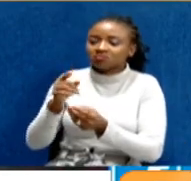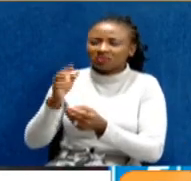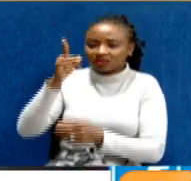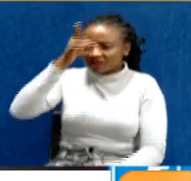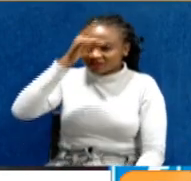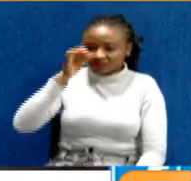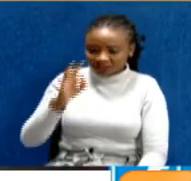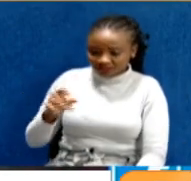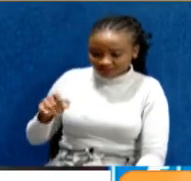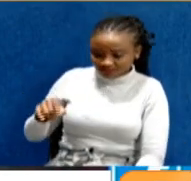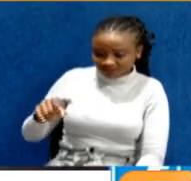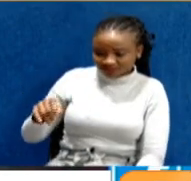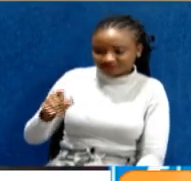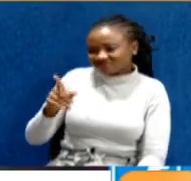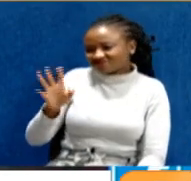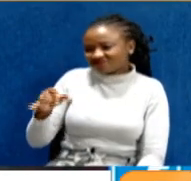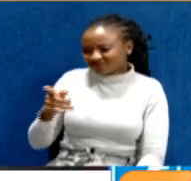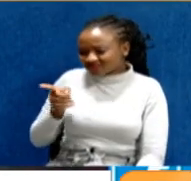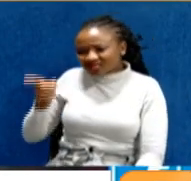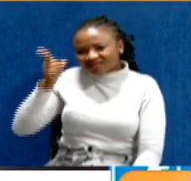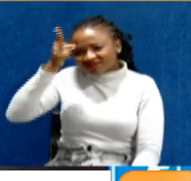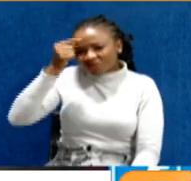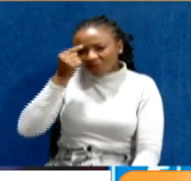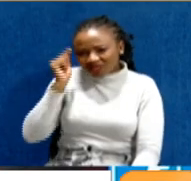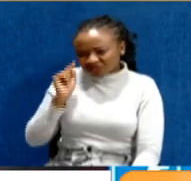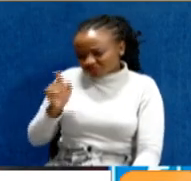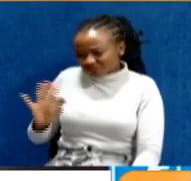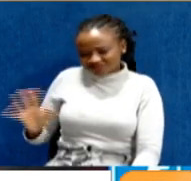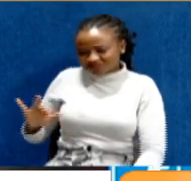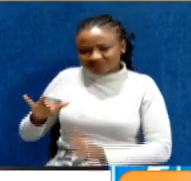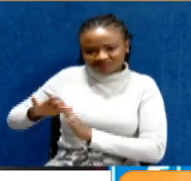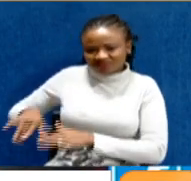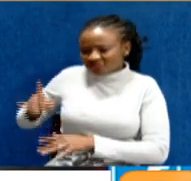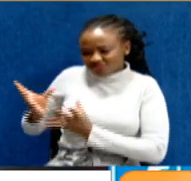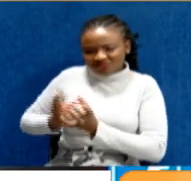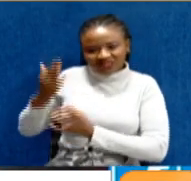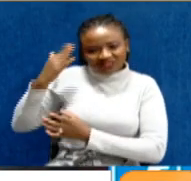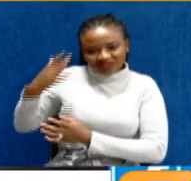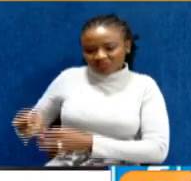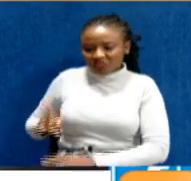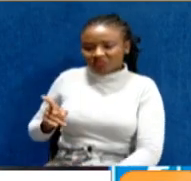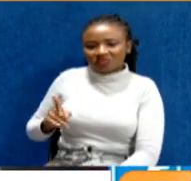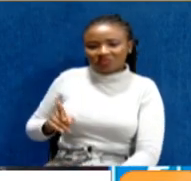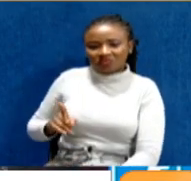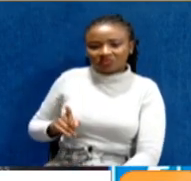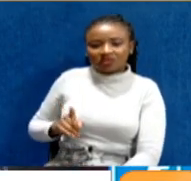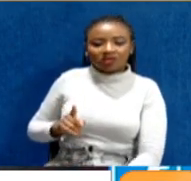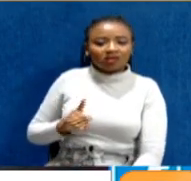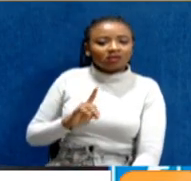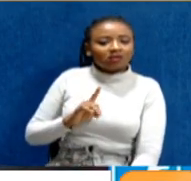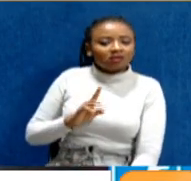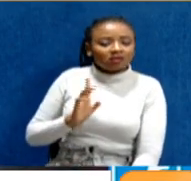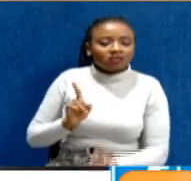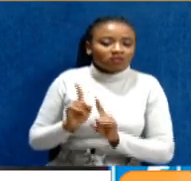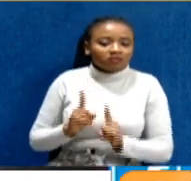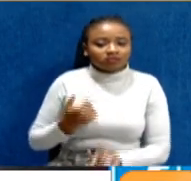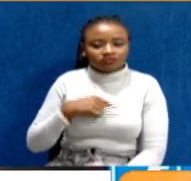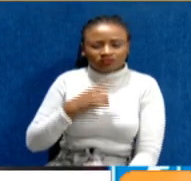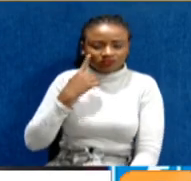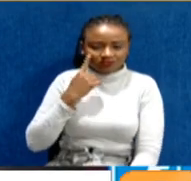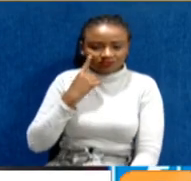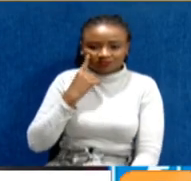that if you are still using this kind of seeds, then you are not in business. You don't know what you are doing. Yeah. And we've also somehow